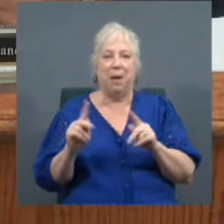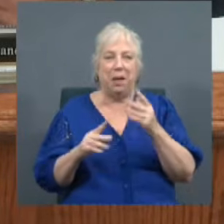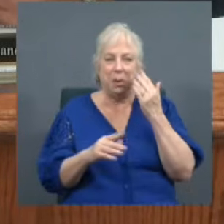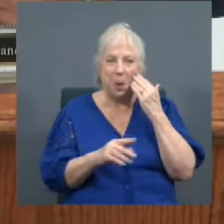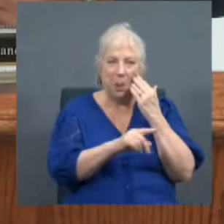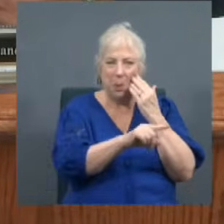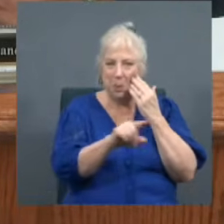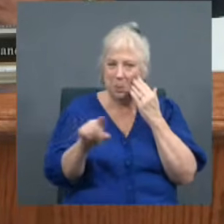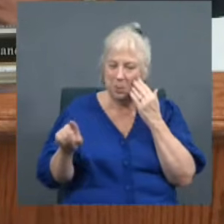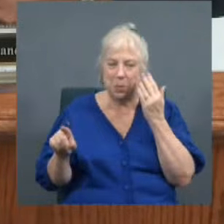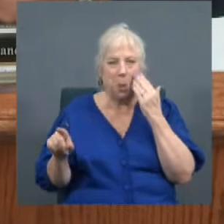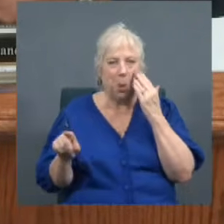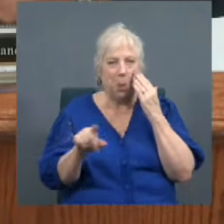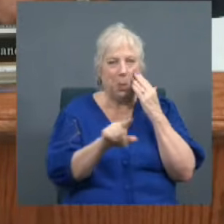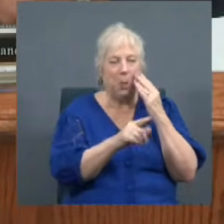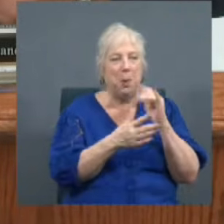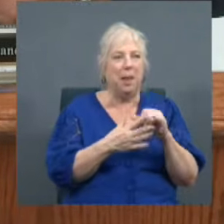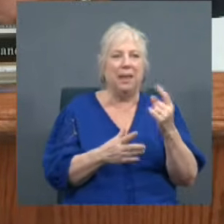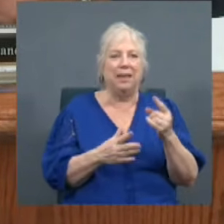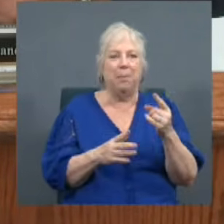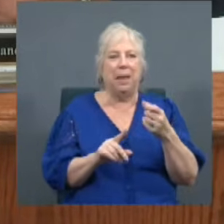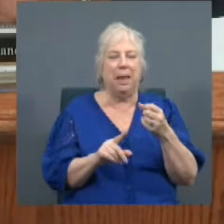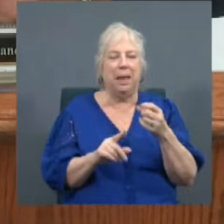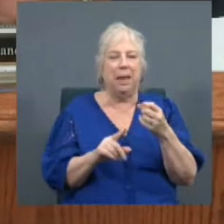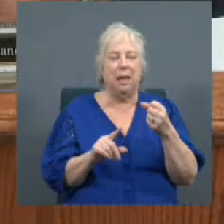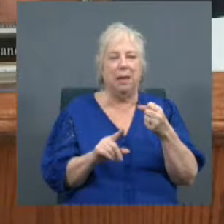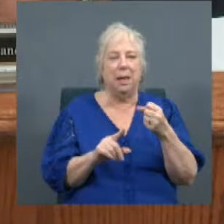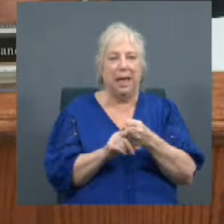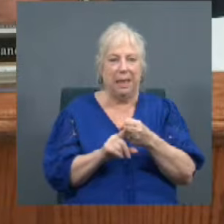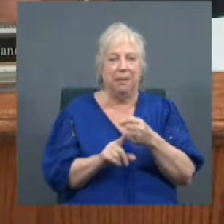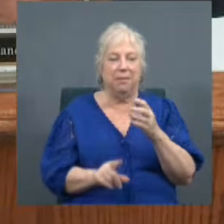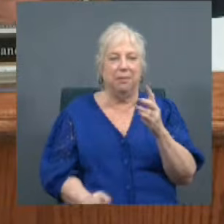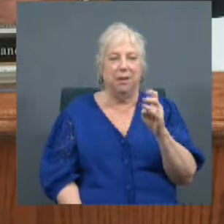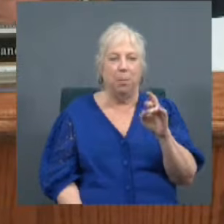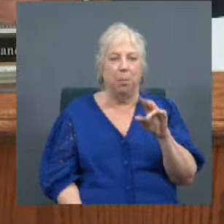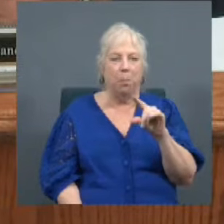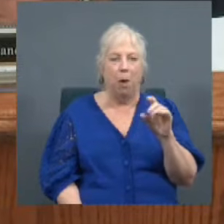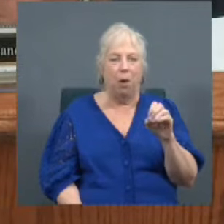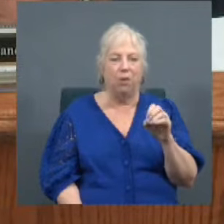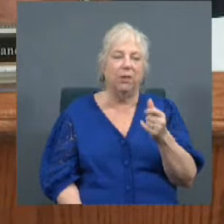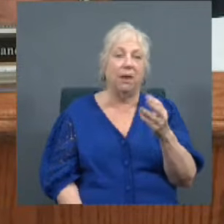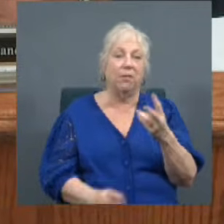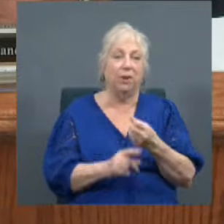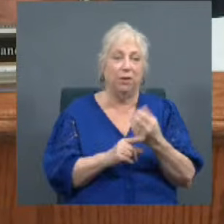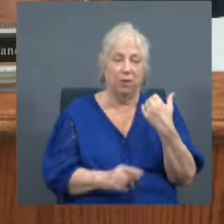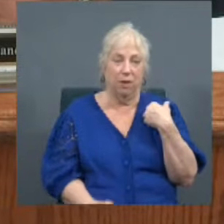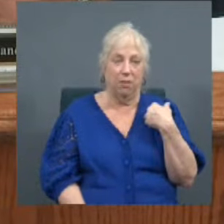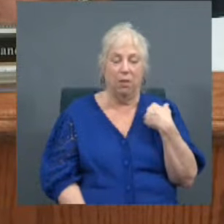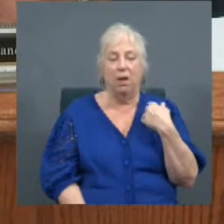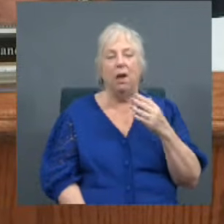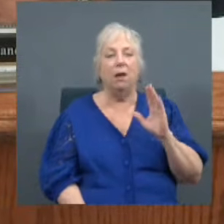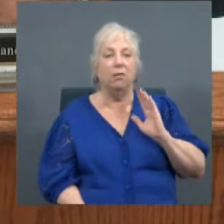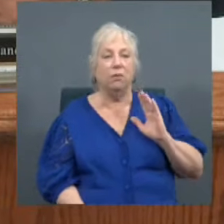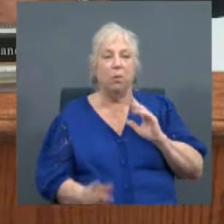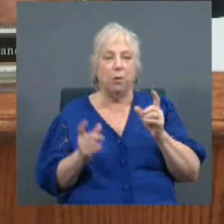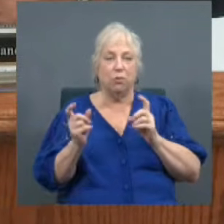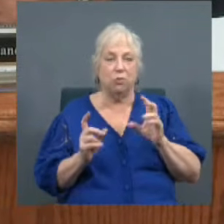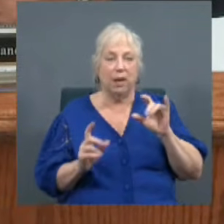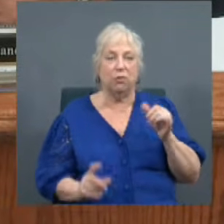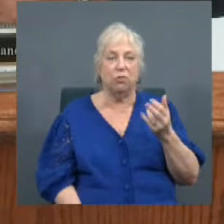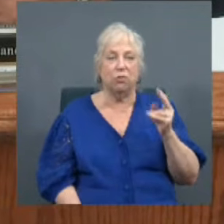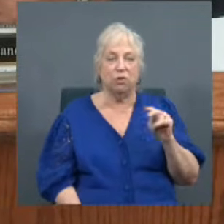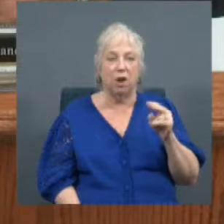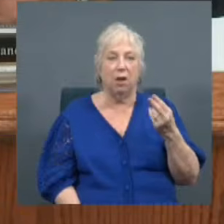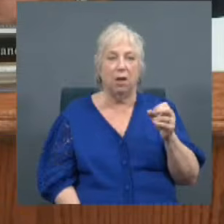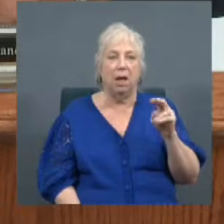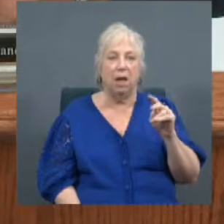aware that someone hit the barge several years ago. Our former director, John Honeywell, shared